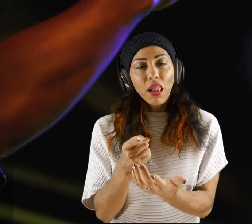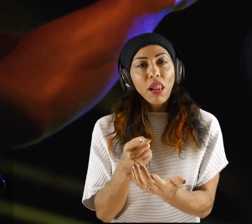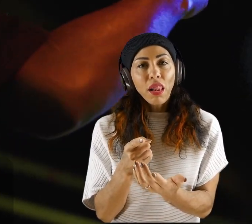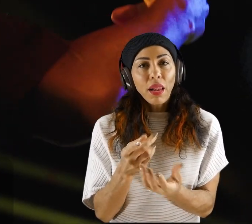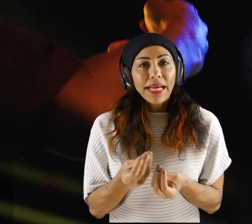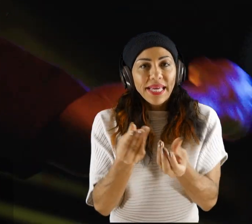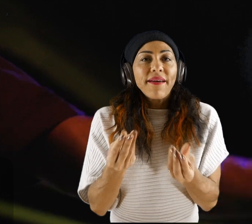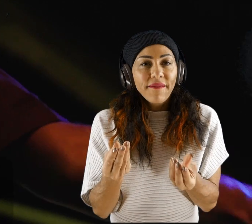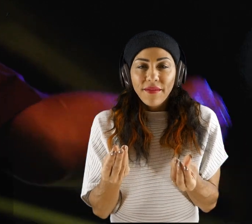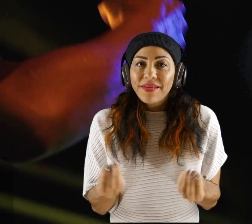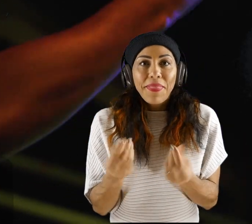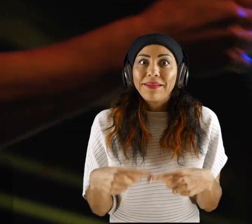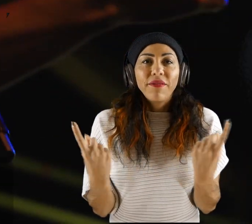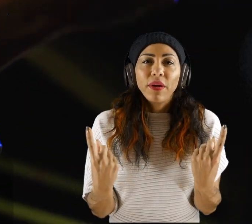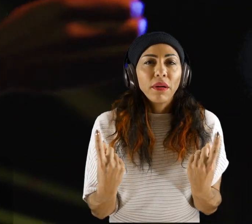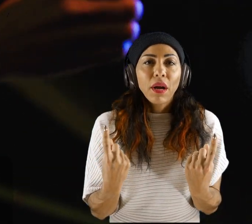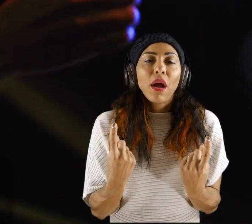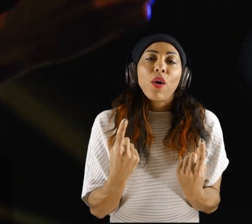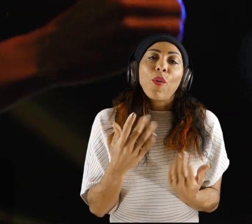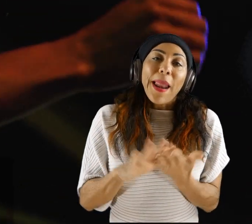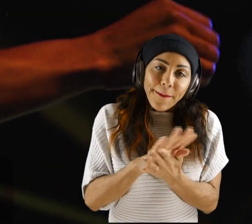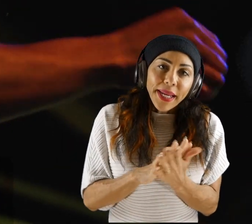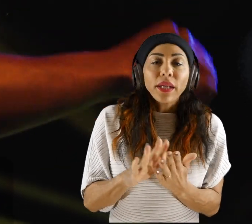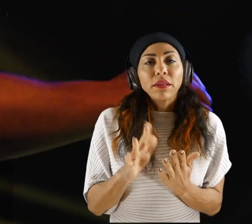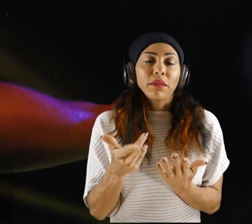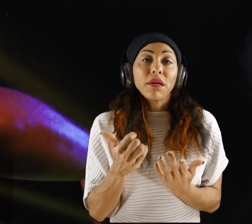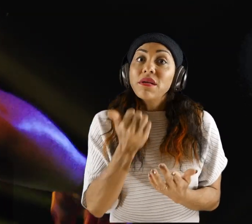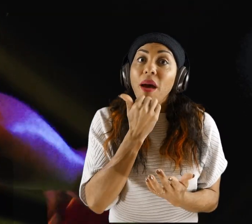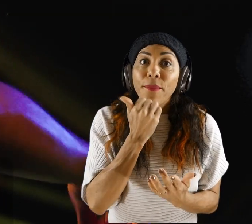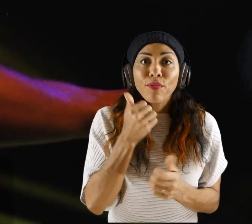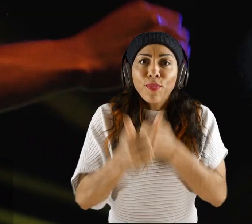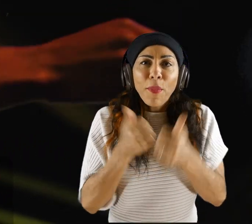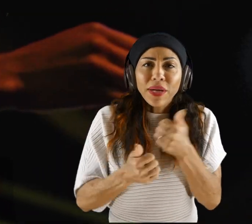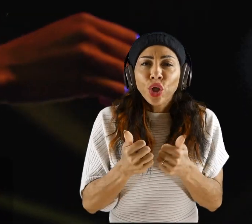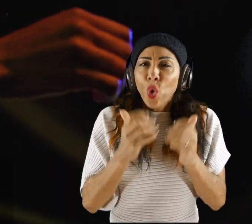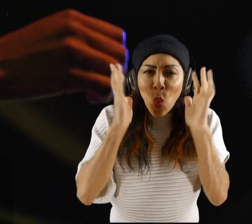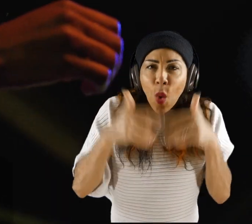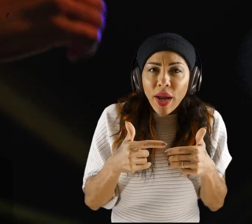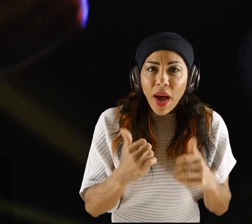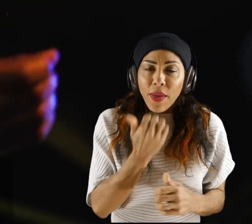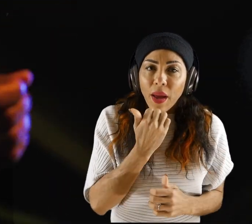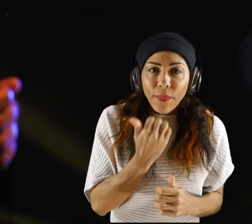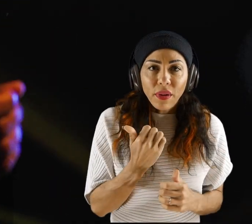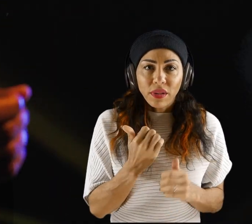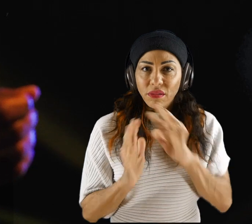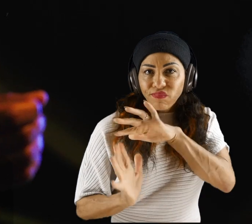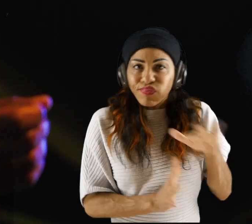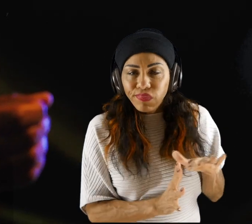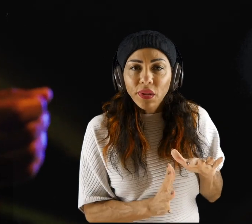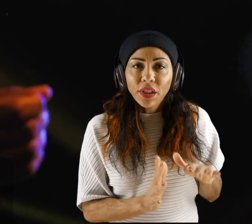So sometimes when I'm saying don't care about the numbers, is don't care about the things that everyone else is doing to get the numbers. That's the long